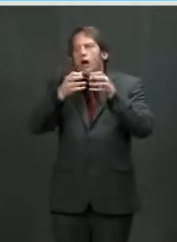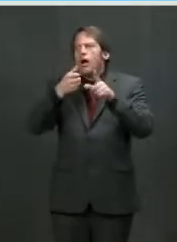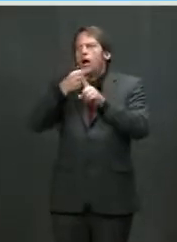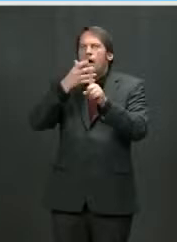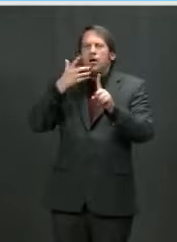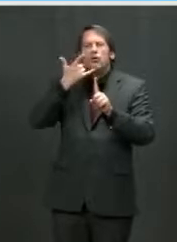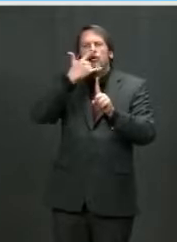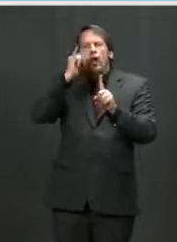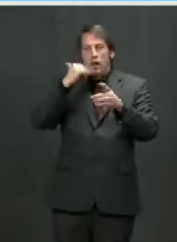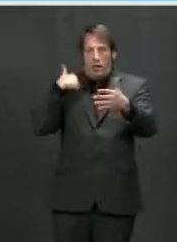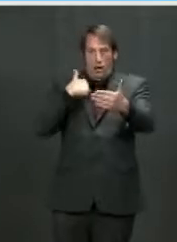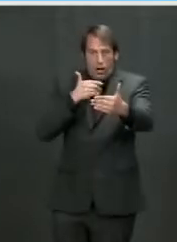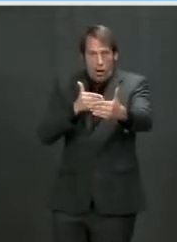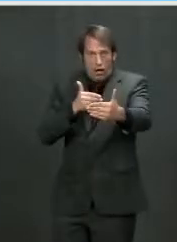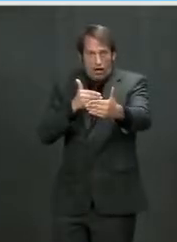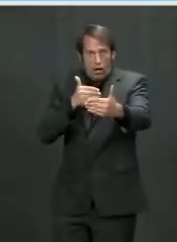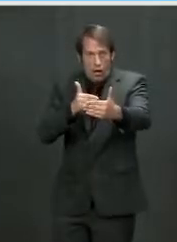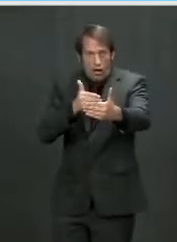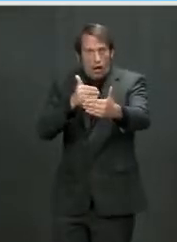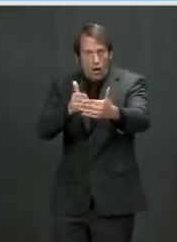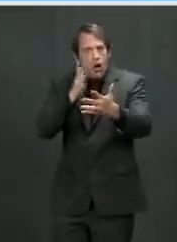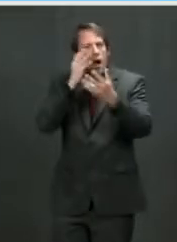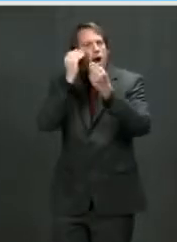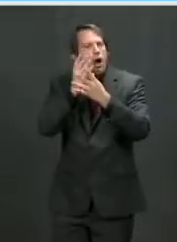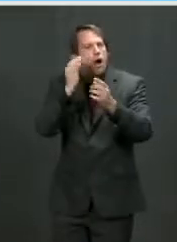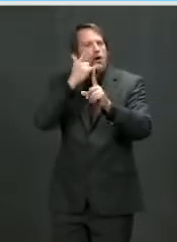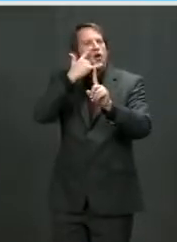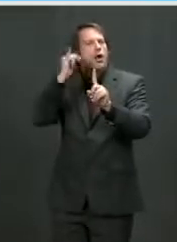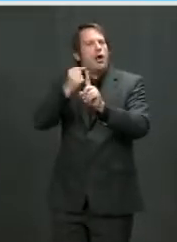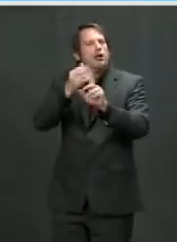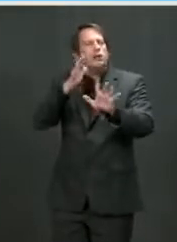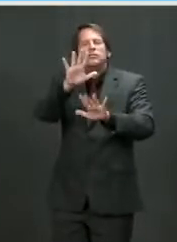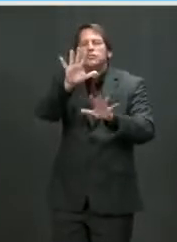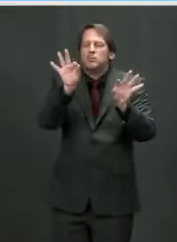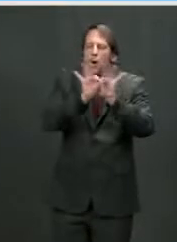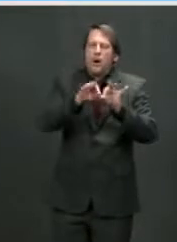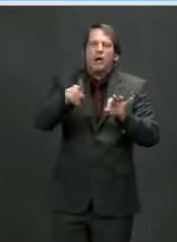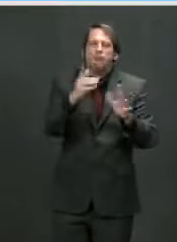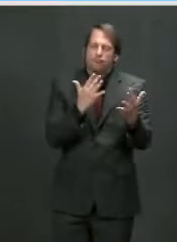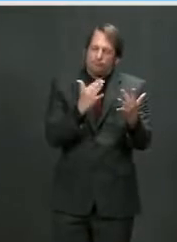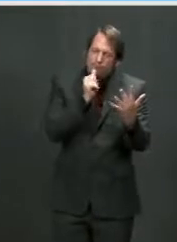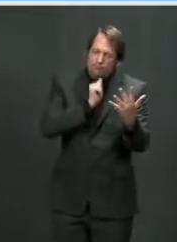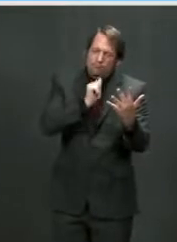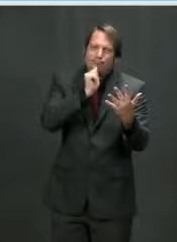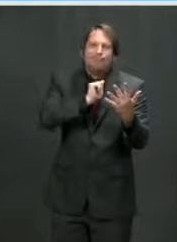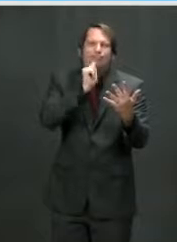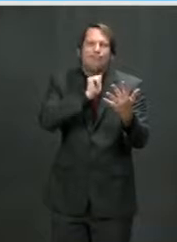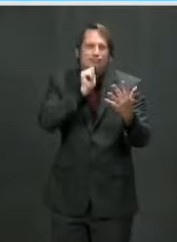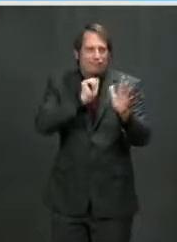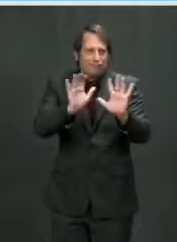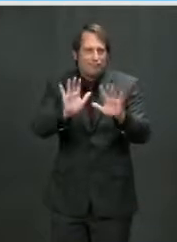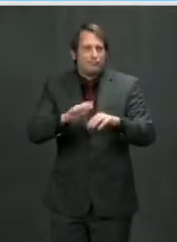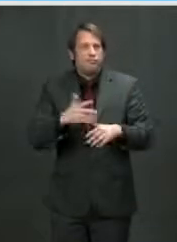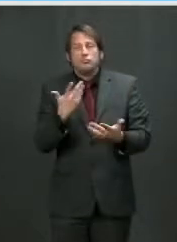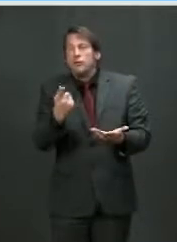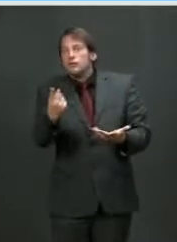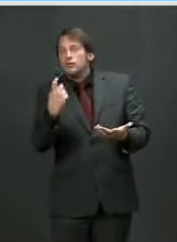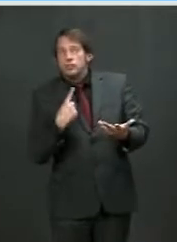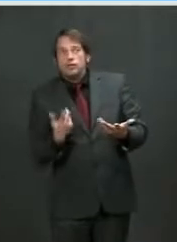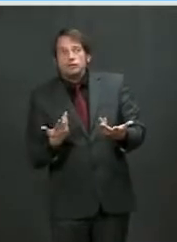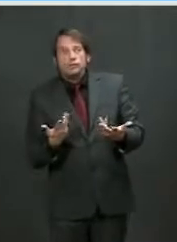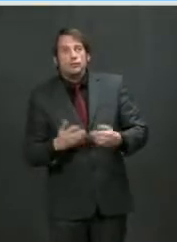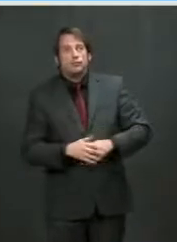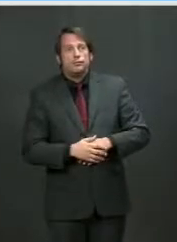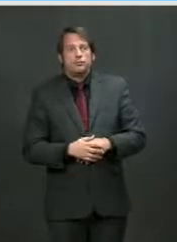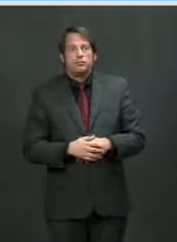notices it. It's on the way. Hang in there. Great. Another question? Last question,